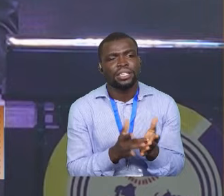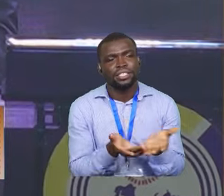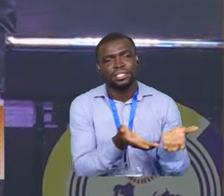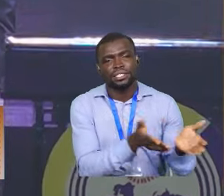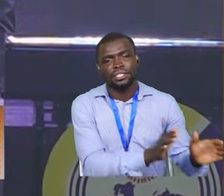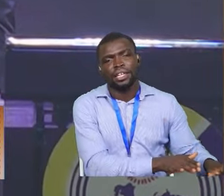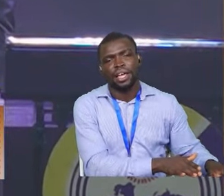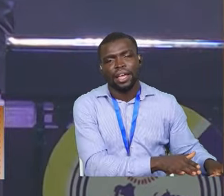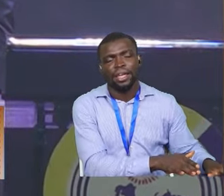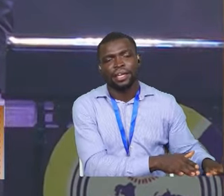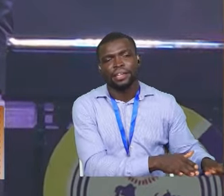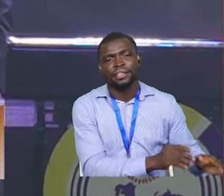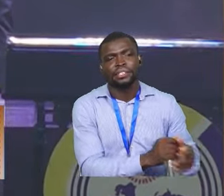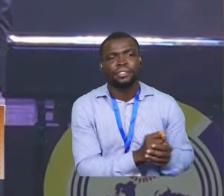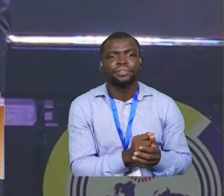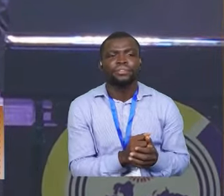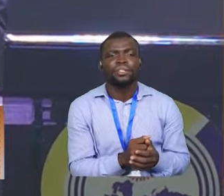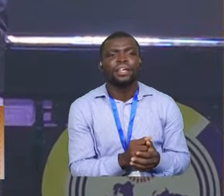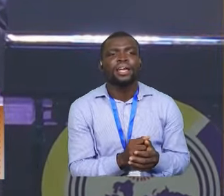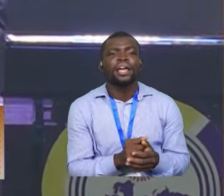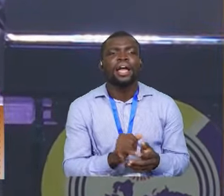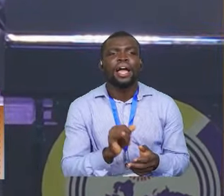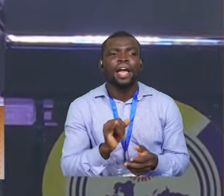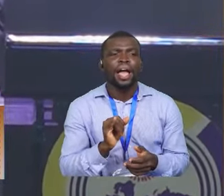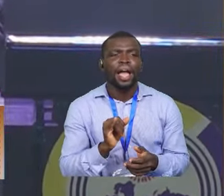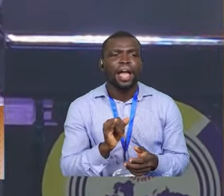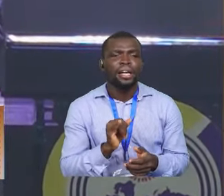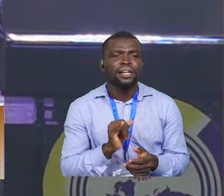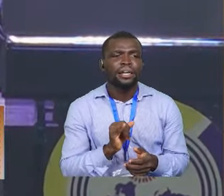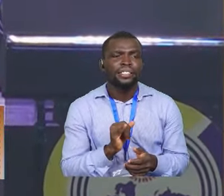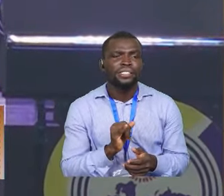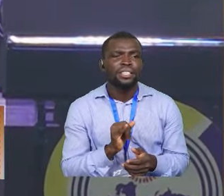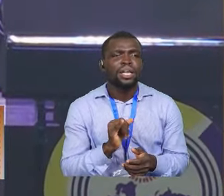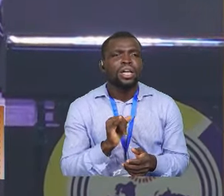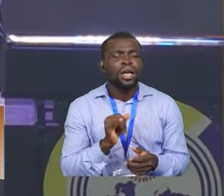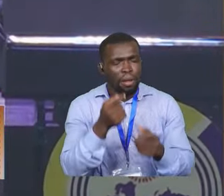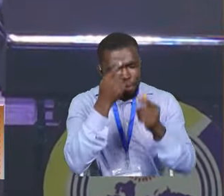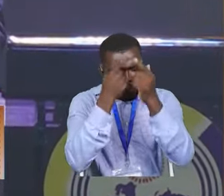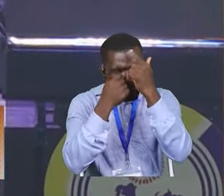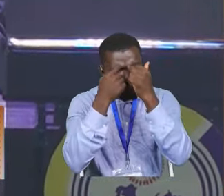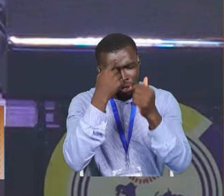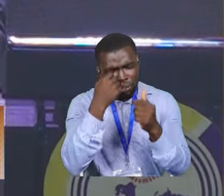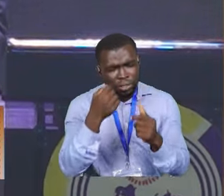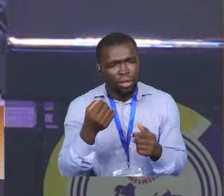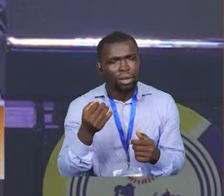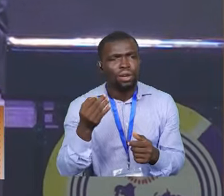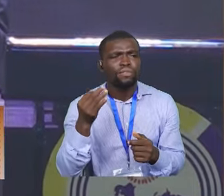that you came to die. And because of my